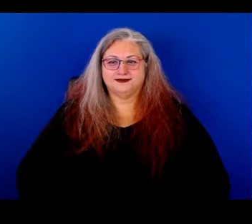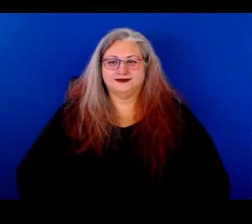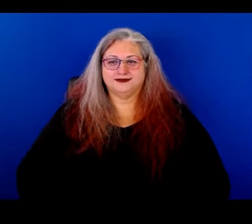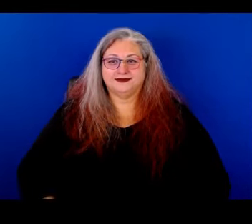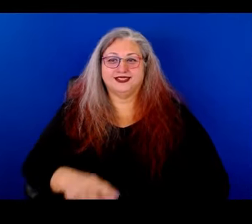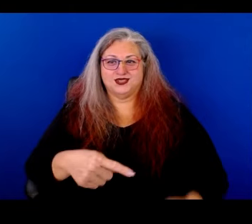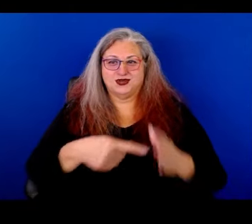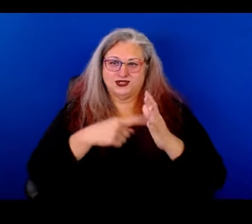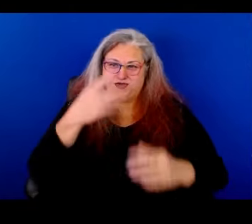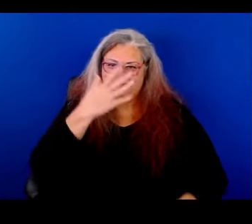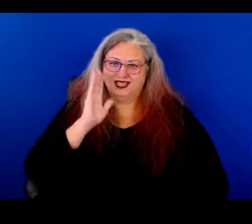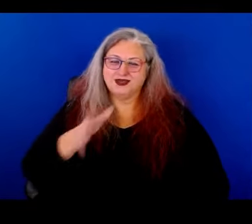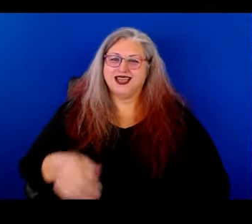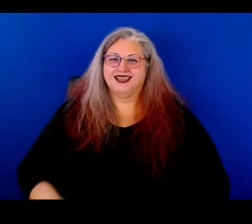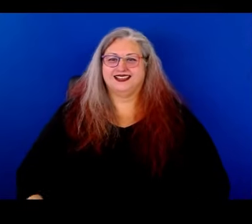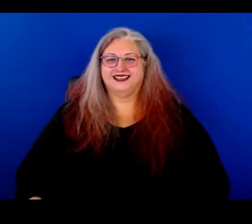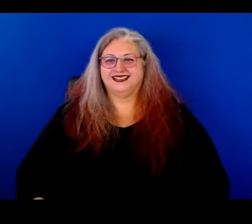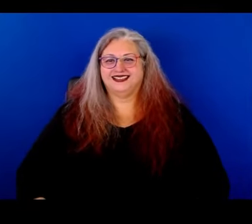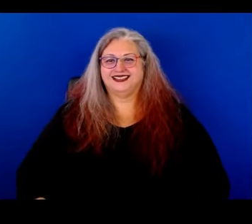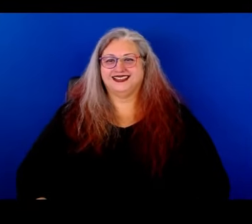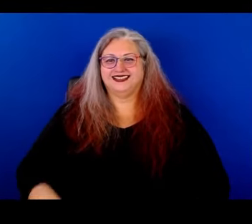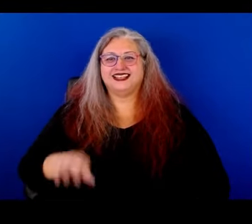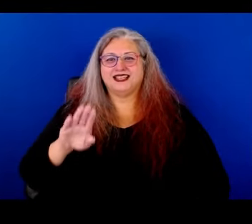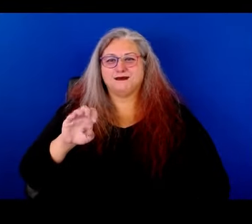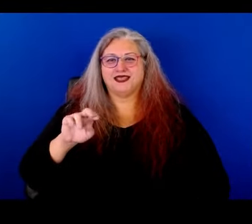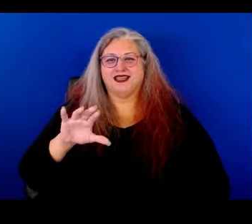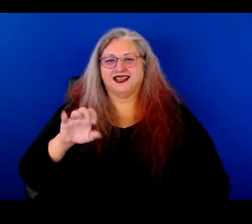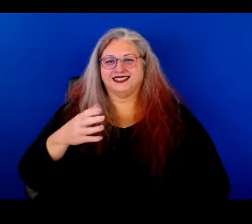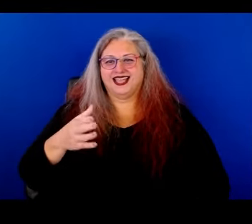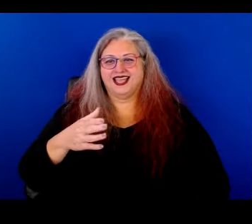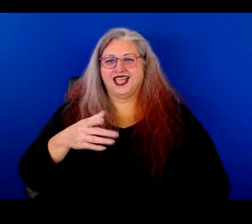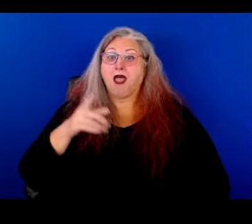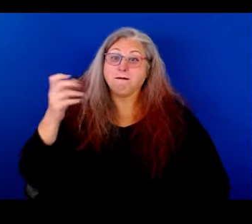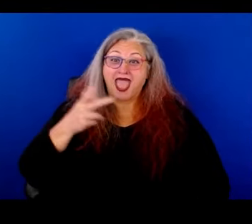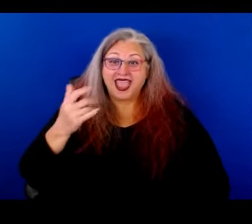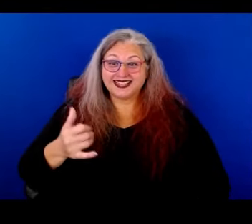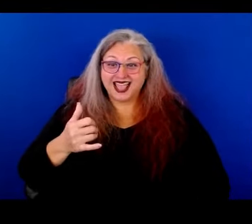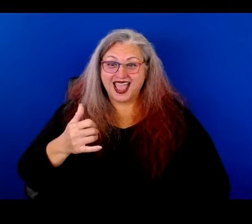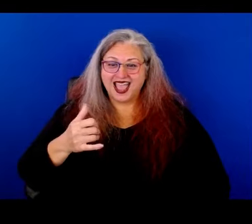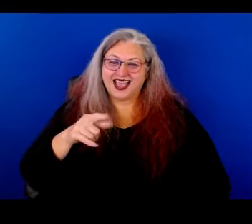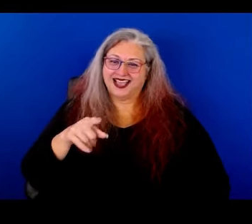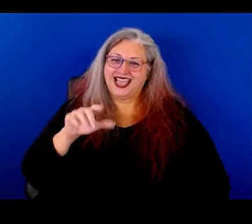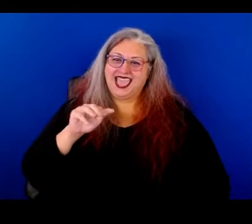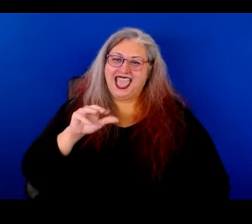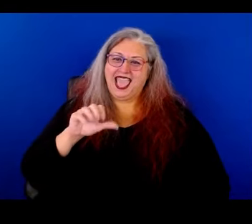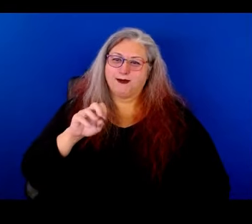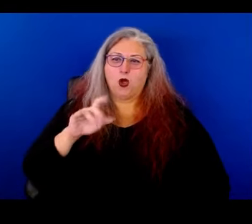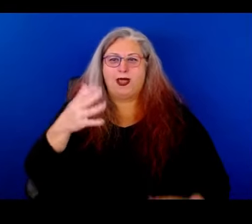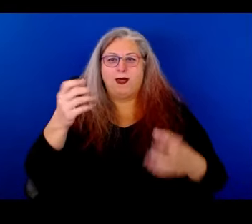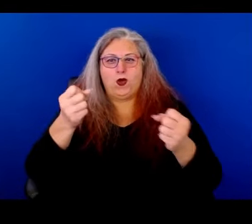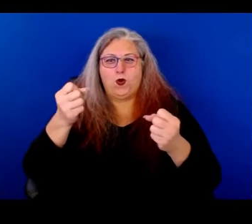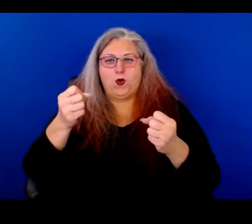you will show your face. Beyonce. Oh my God. Back. Cameo. Hold